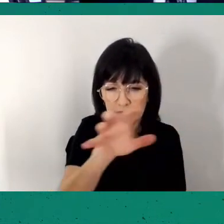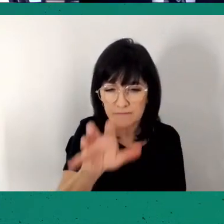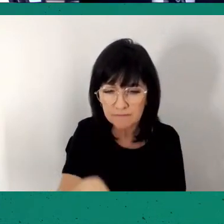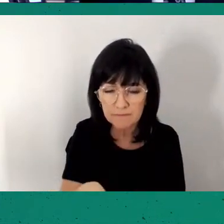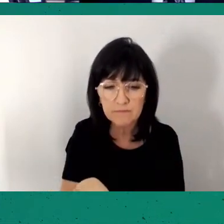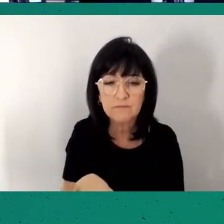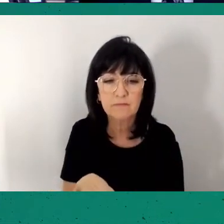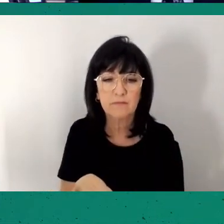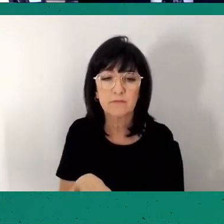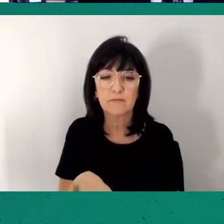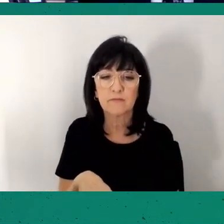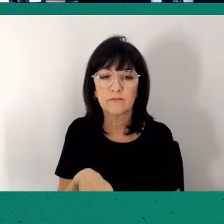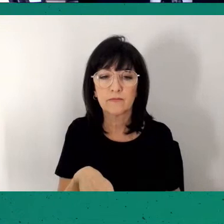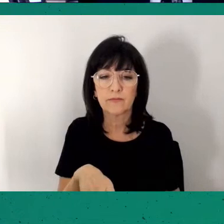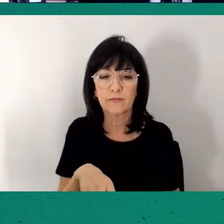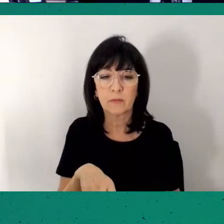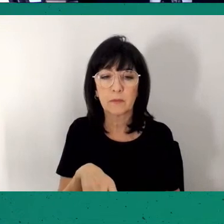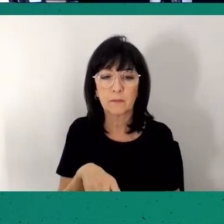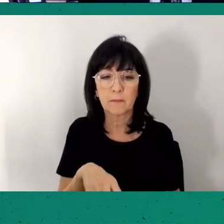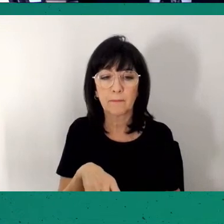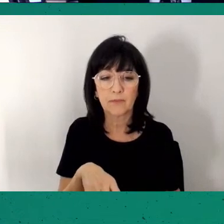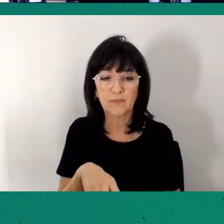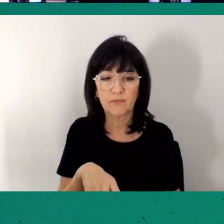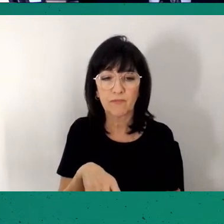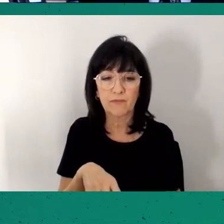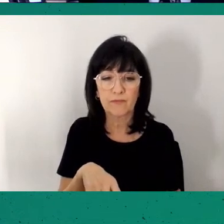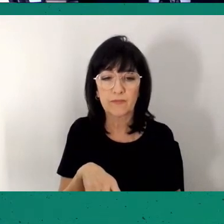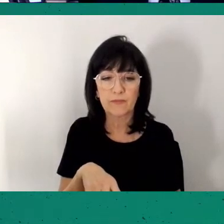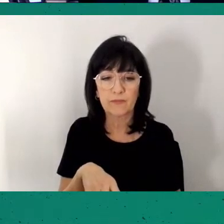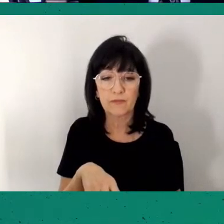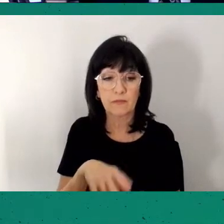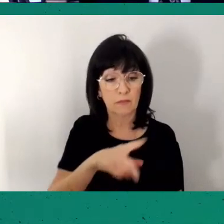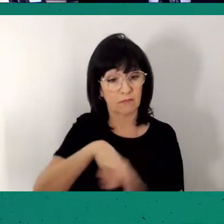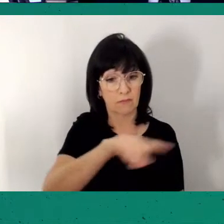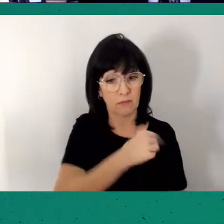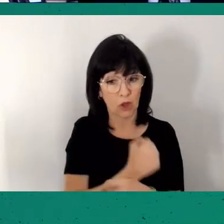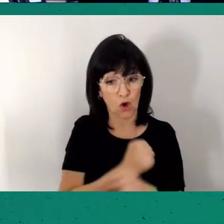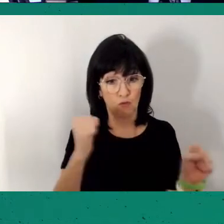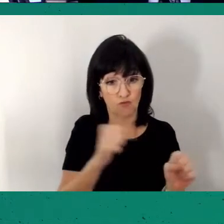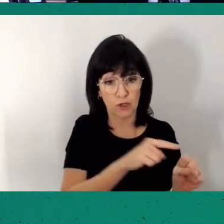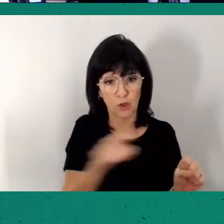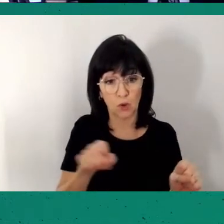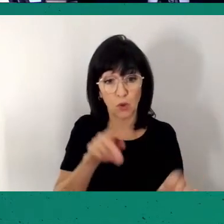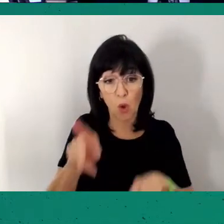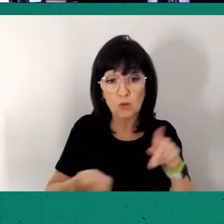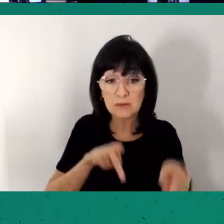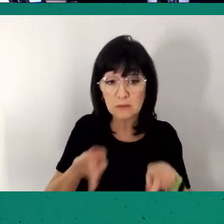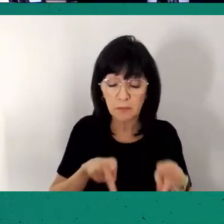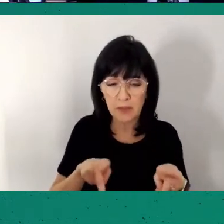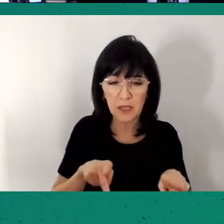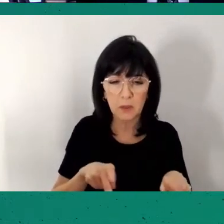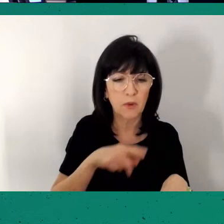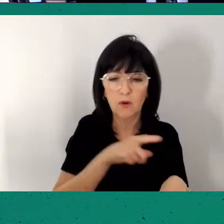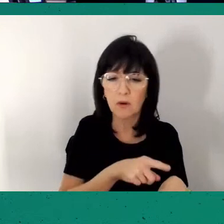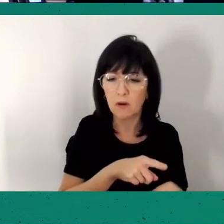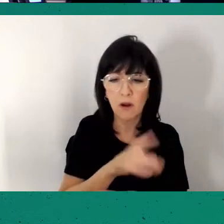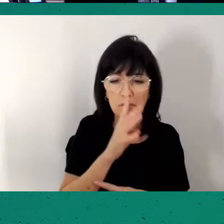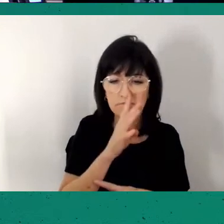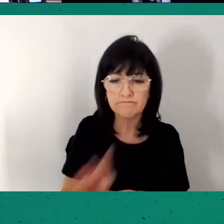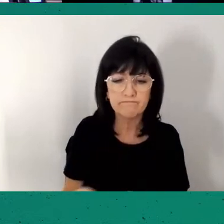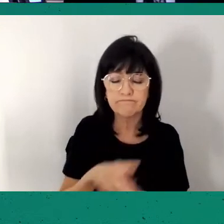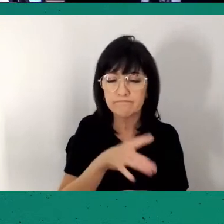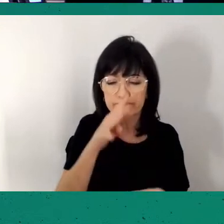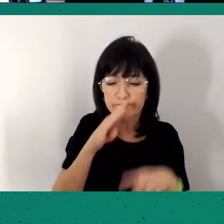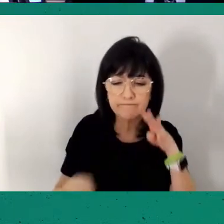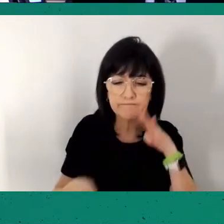were neglecting the education of the people they had liberated within the Friends Duck Creek monthly meeting, which is